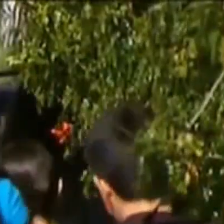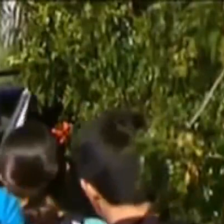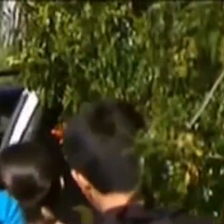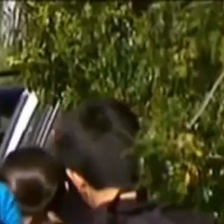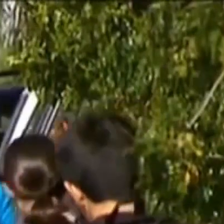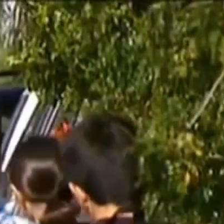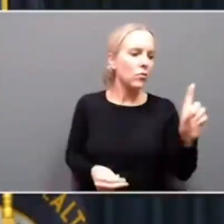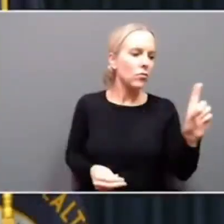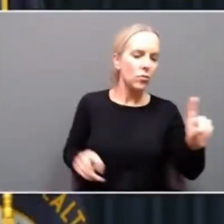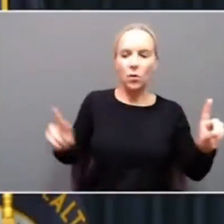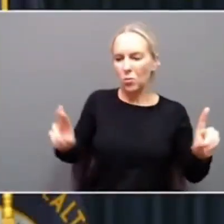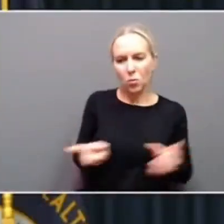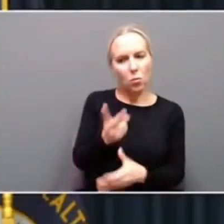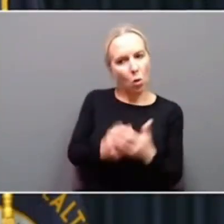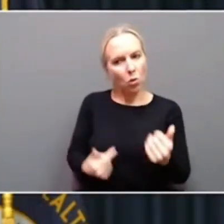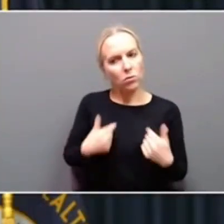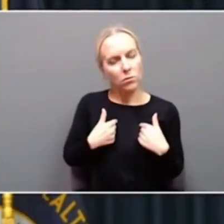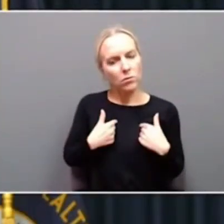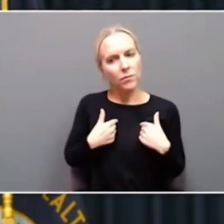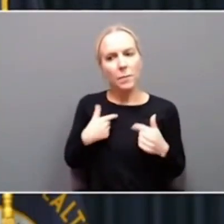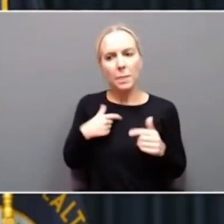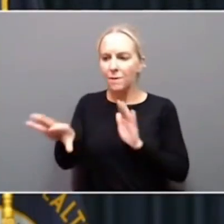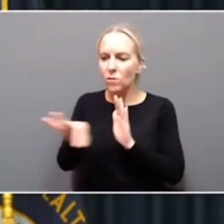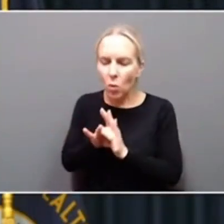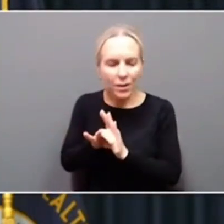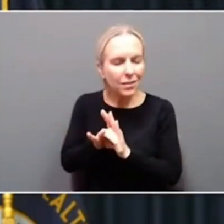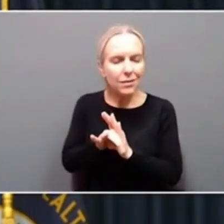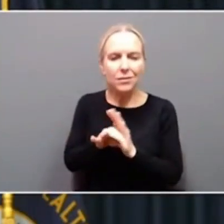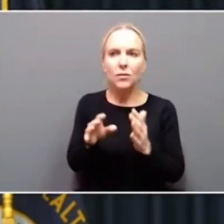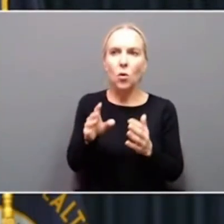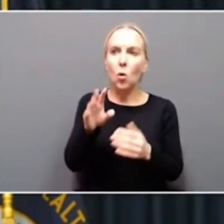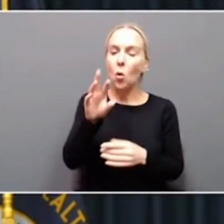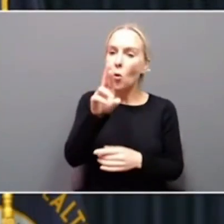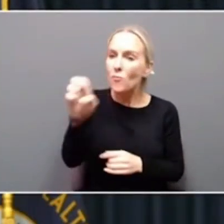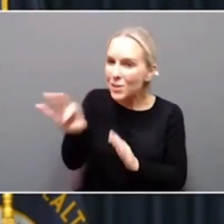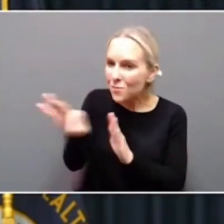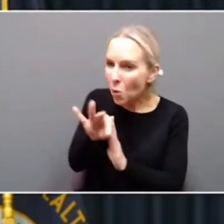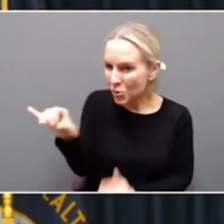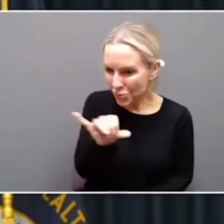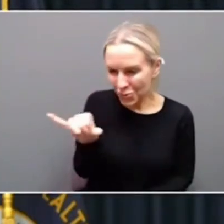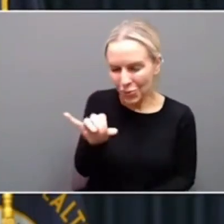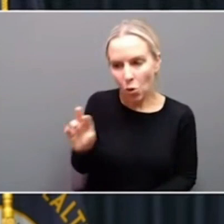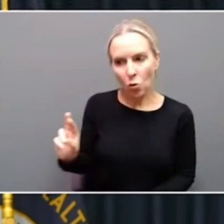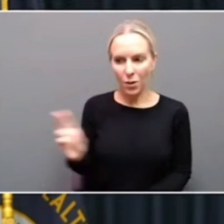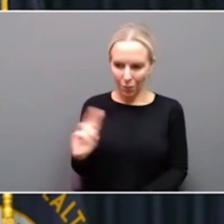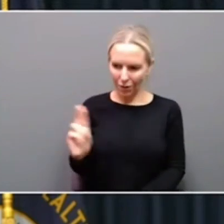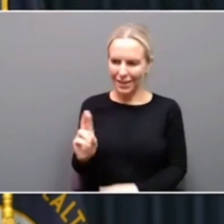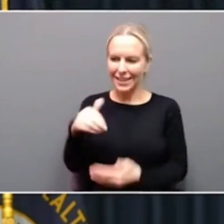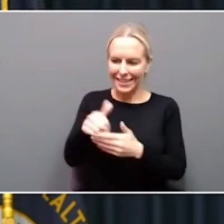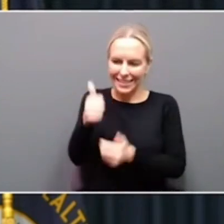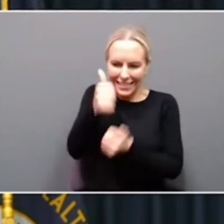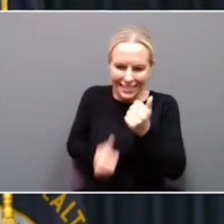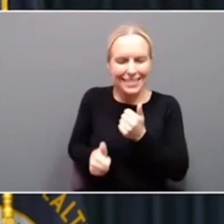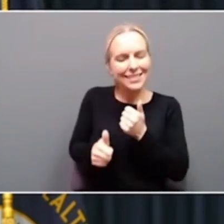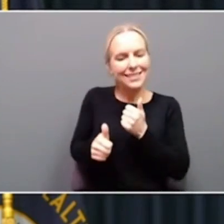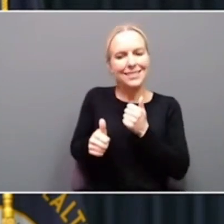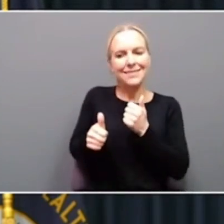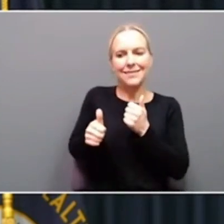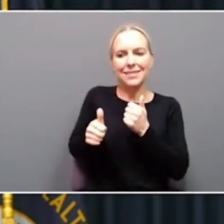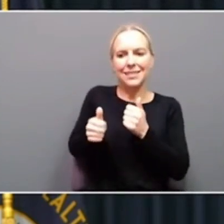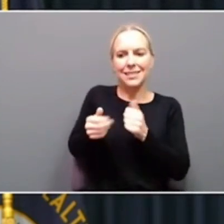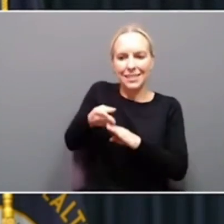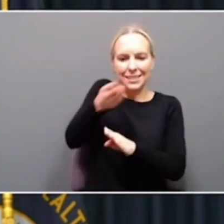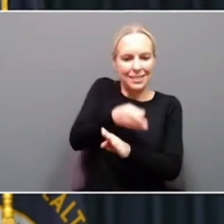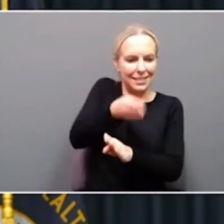right. I've appointed or reappointed Republicans in each of the last